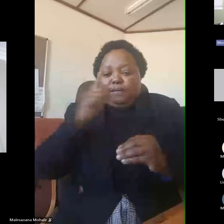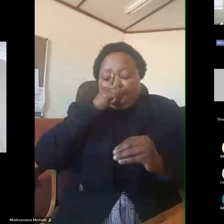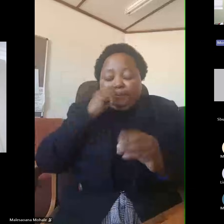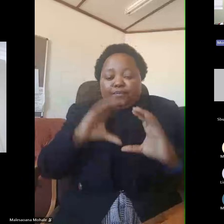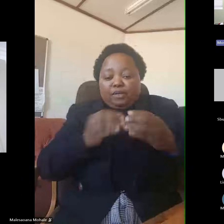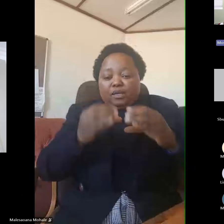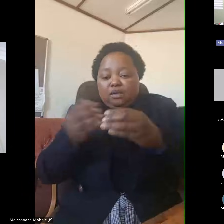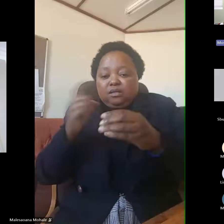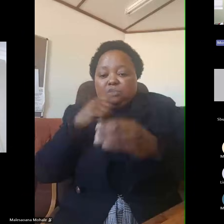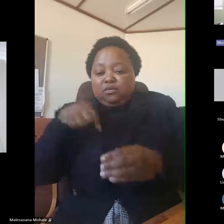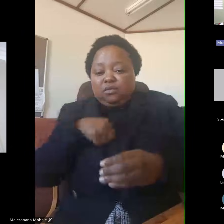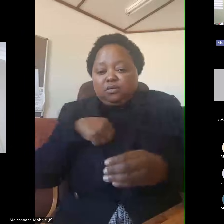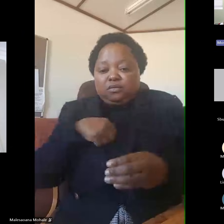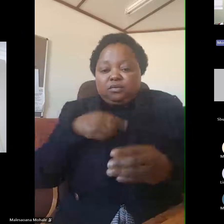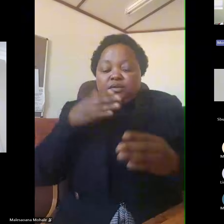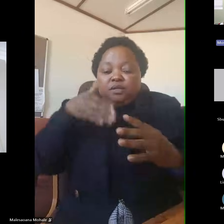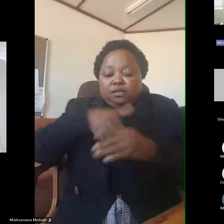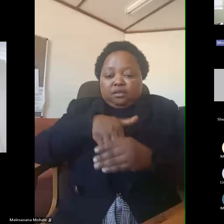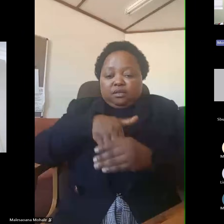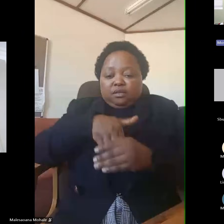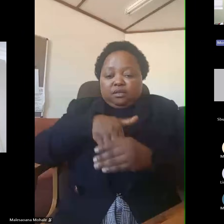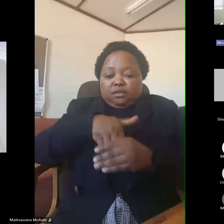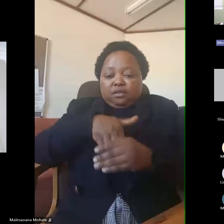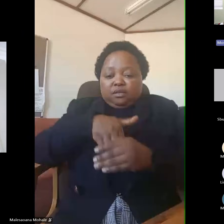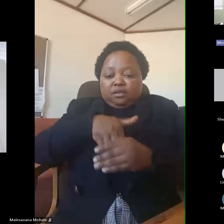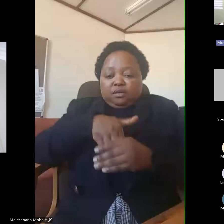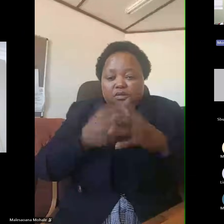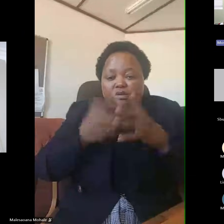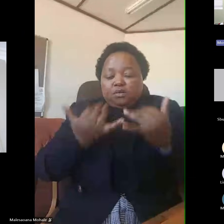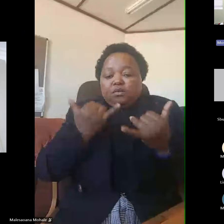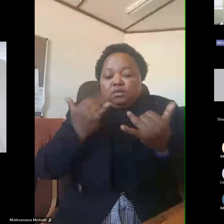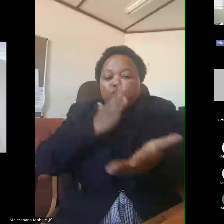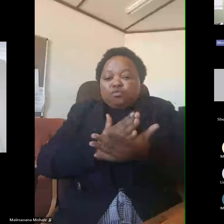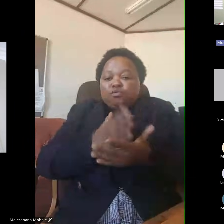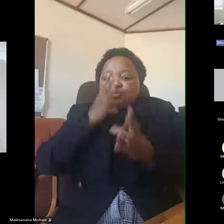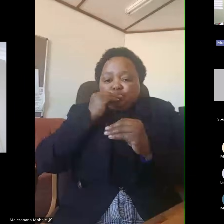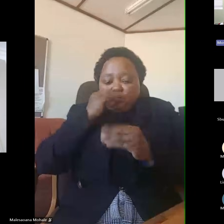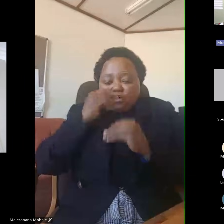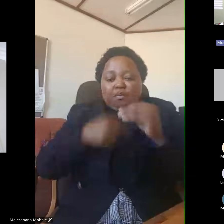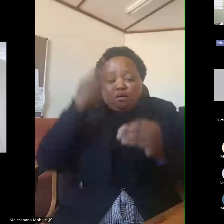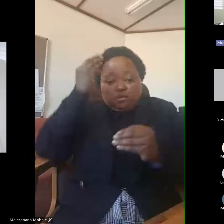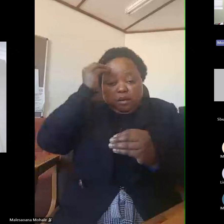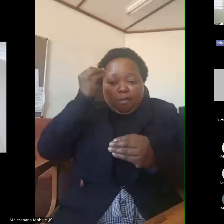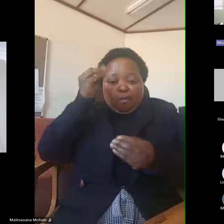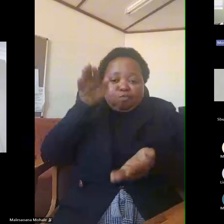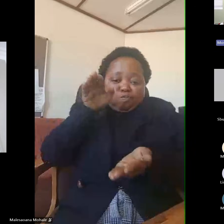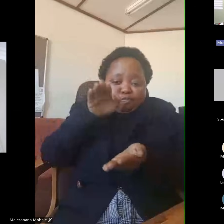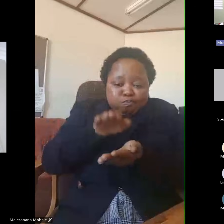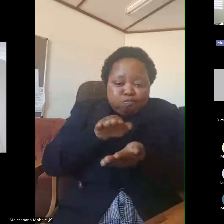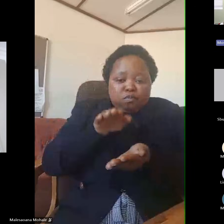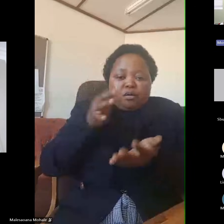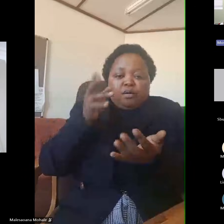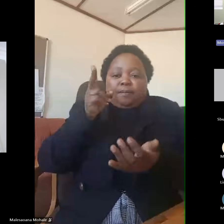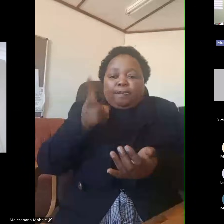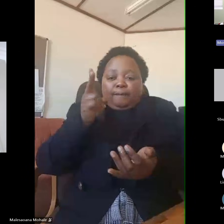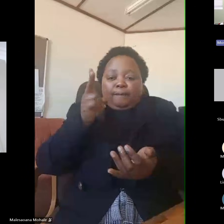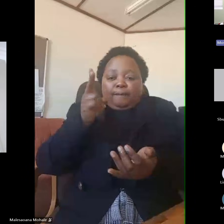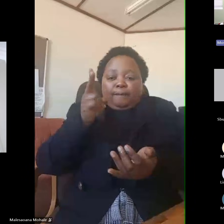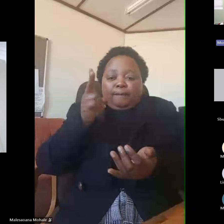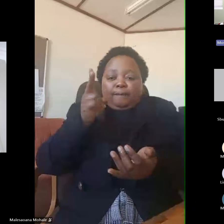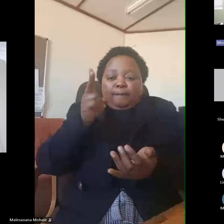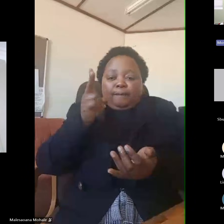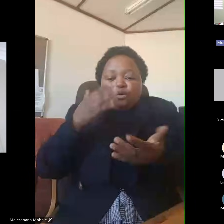think that's a mouthful of what she has talked about and how she has also